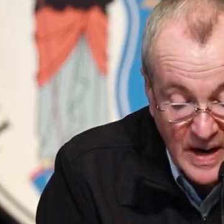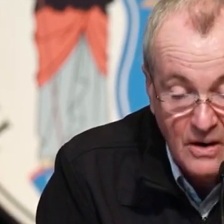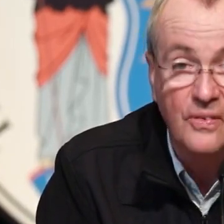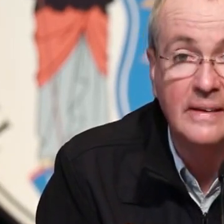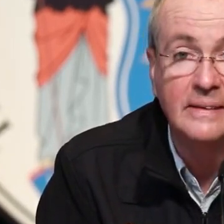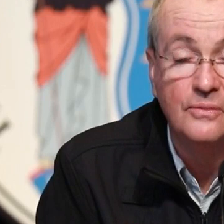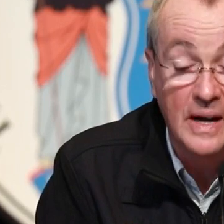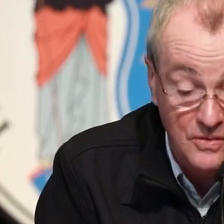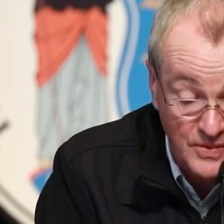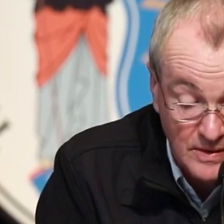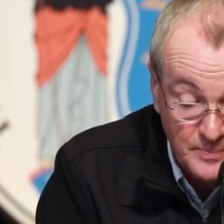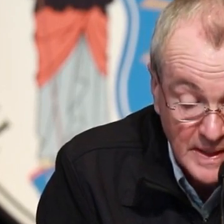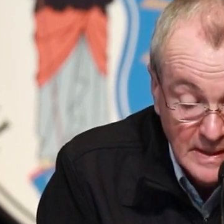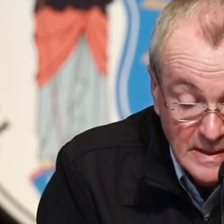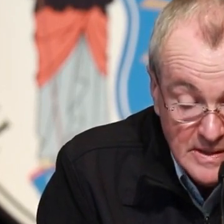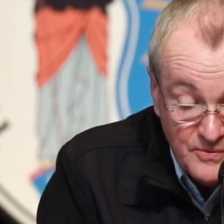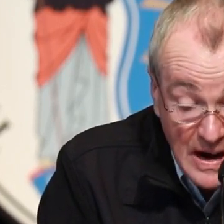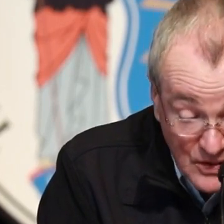veteran firefighter.